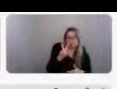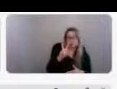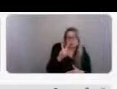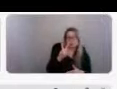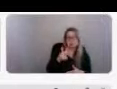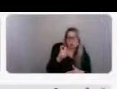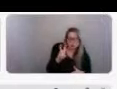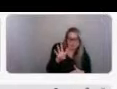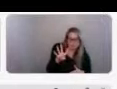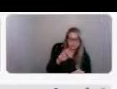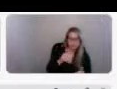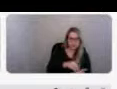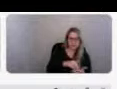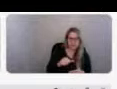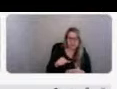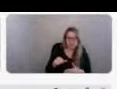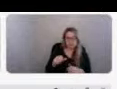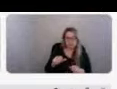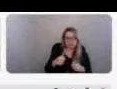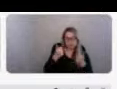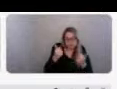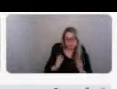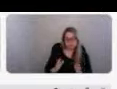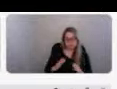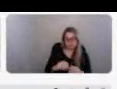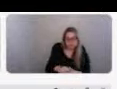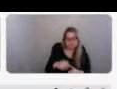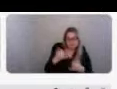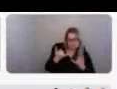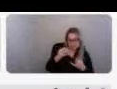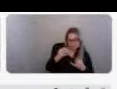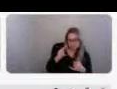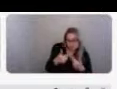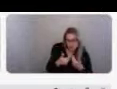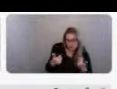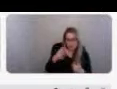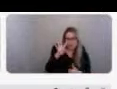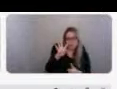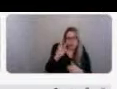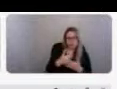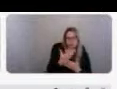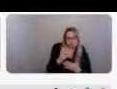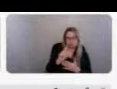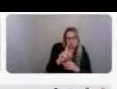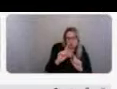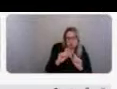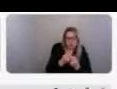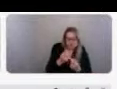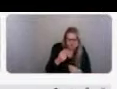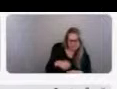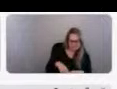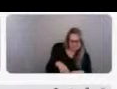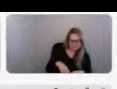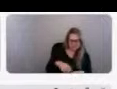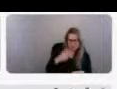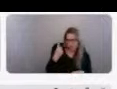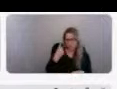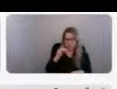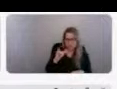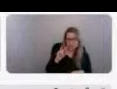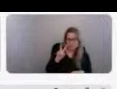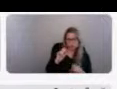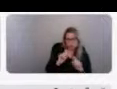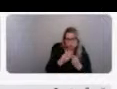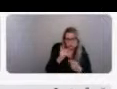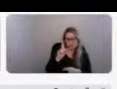actually have a single district of its own yet the current map splits us up into four new districts which it seems really only that two districts are